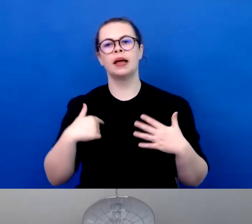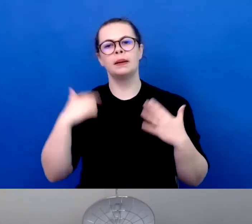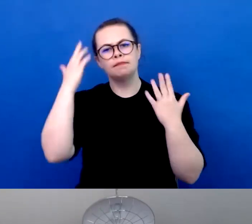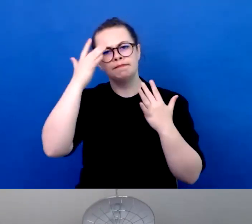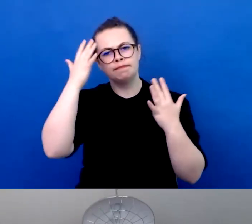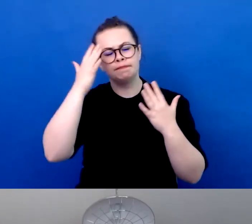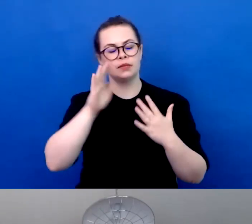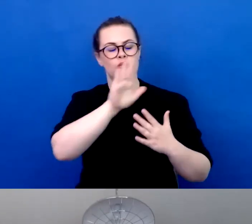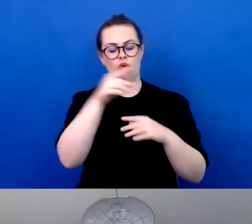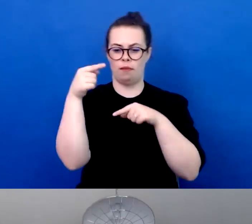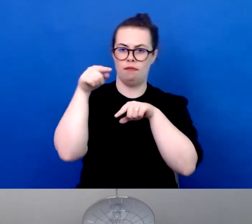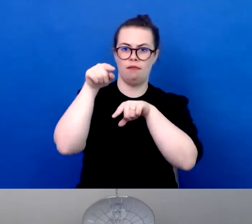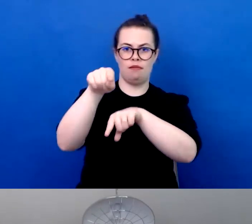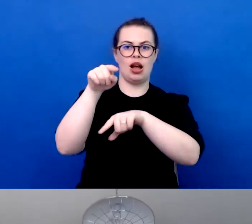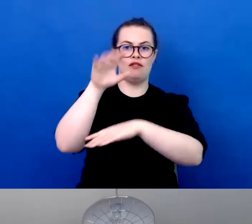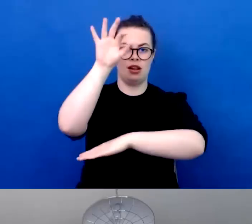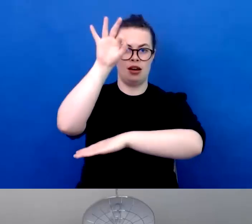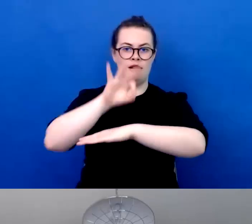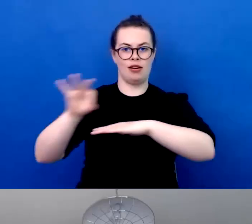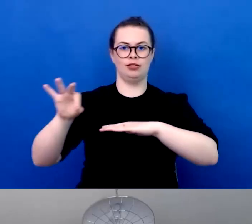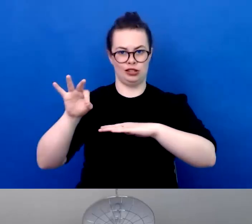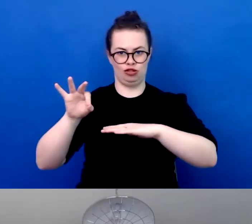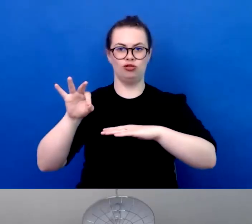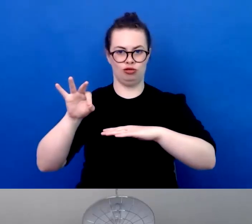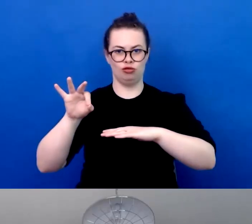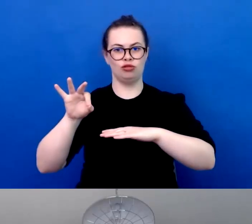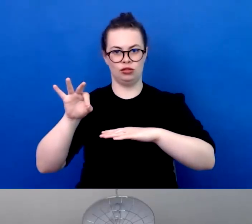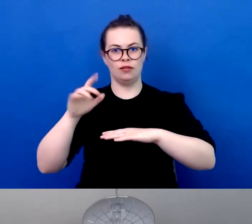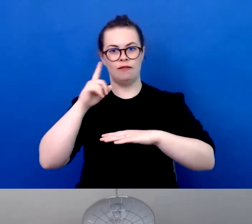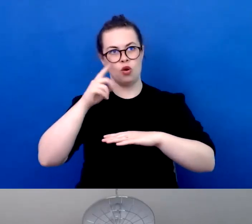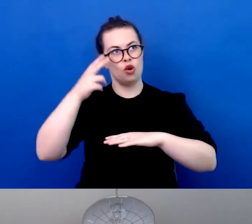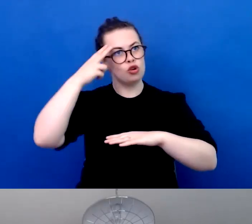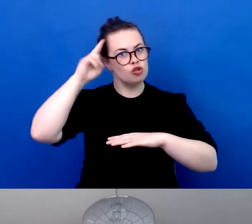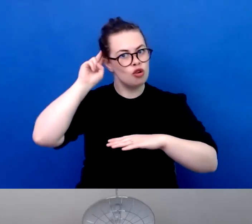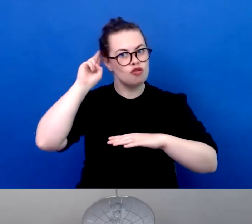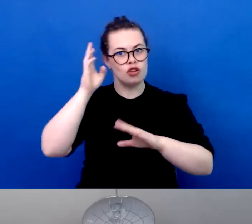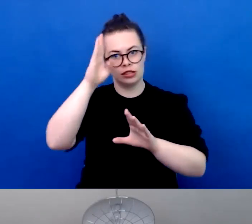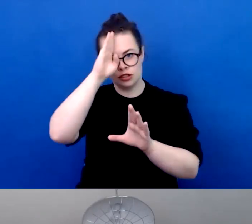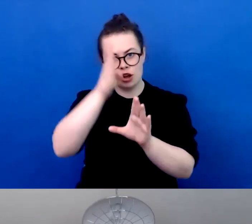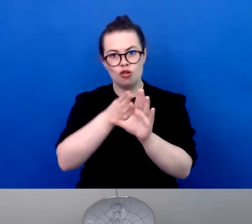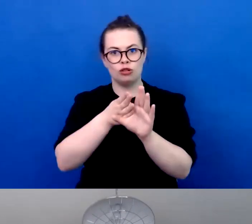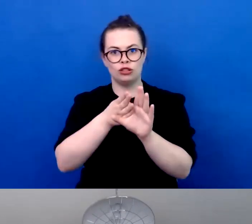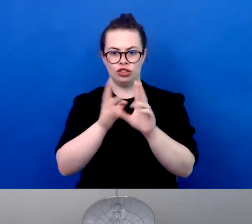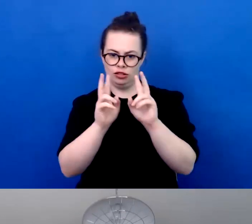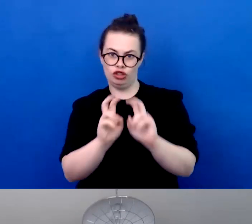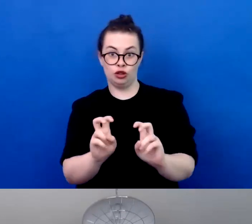the parallel architecture that you implemented in the Neuropsychology paper,